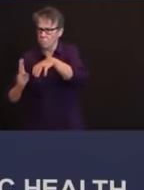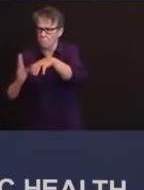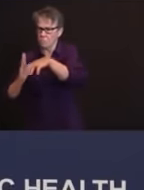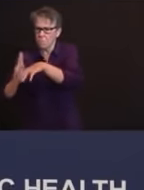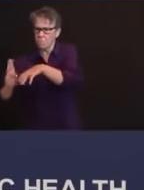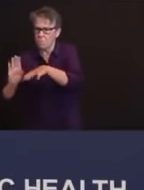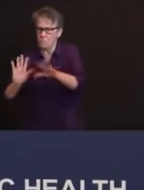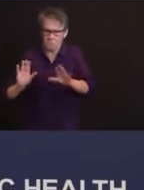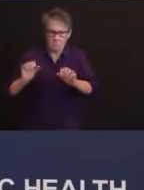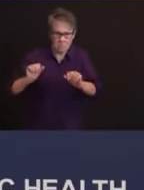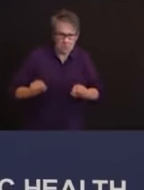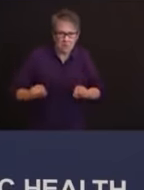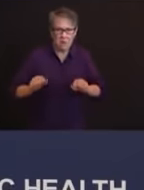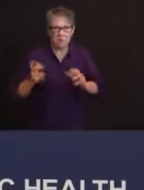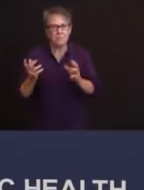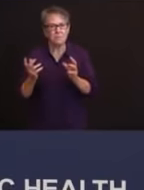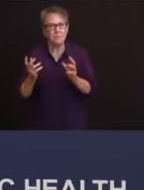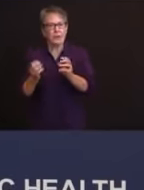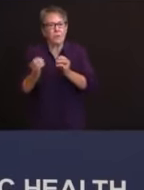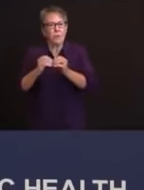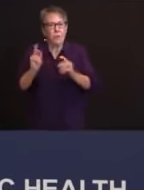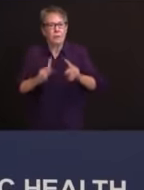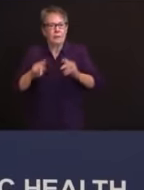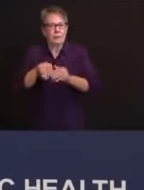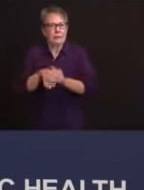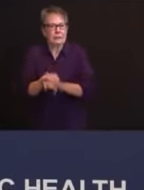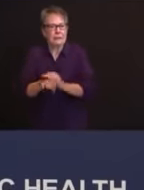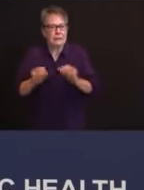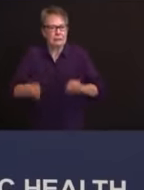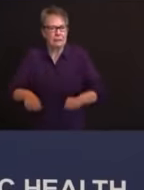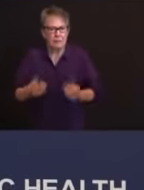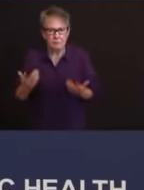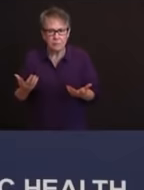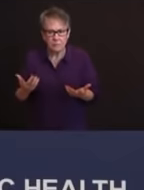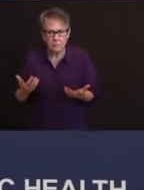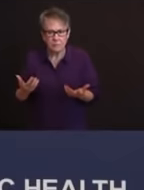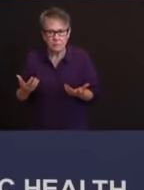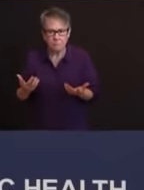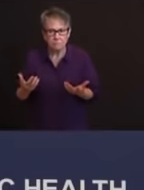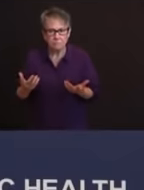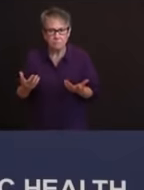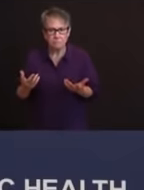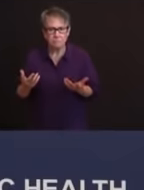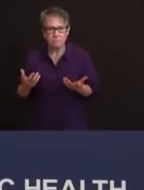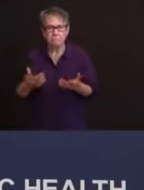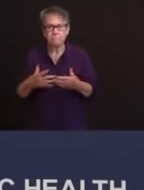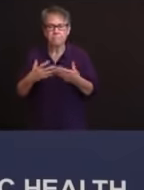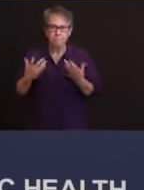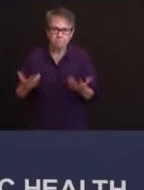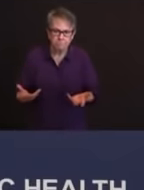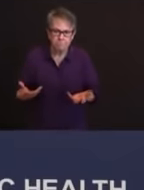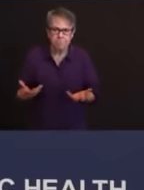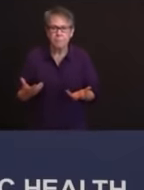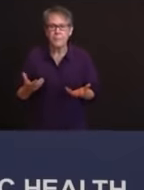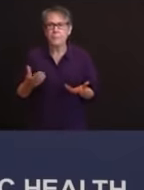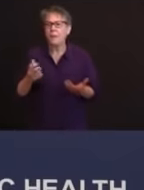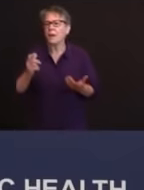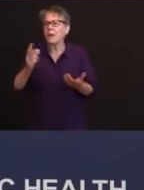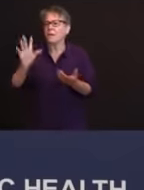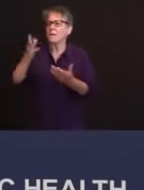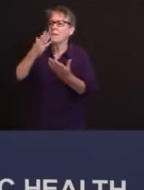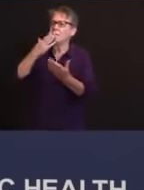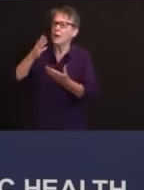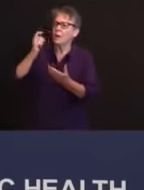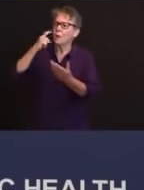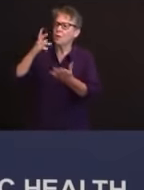Thank you. Alex, back to you. Again, my kids have now put you on their heroes list. I won't say why. Thank you, Governor. Good afternoon.